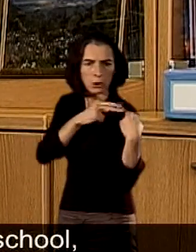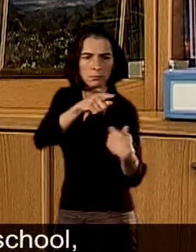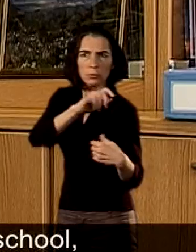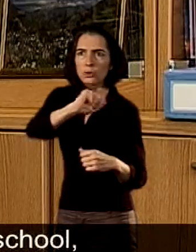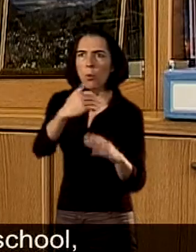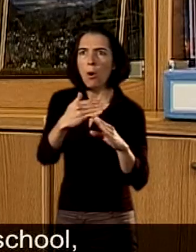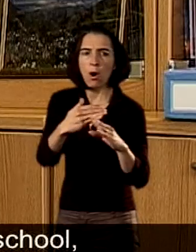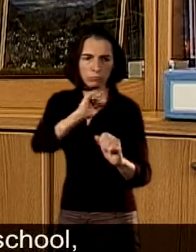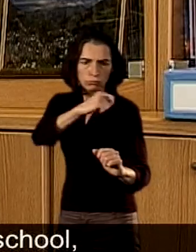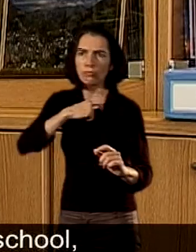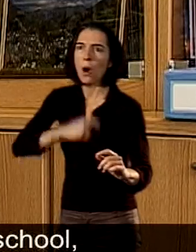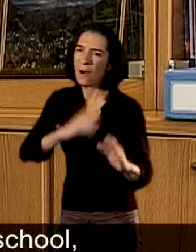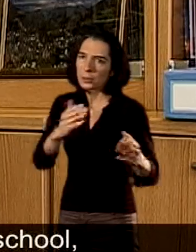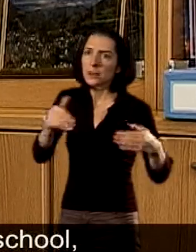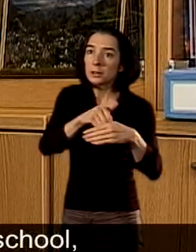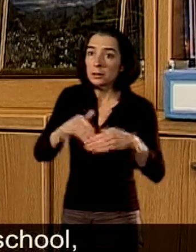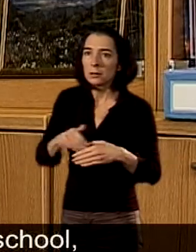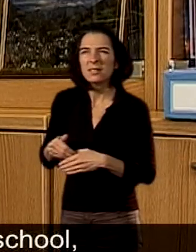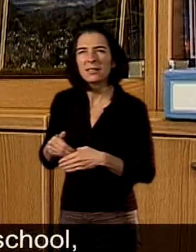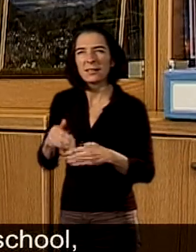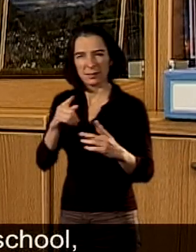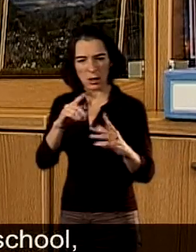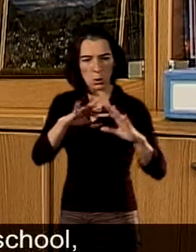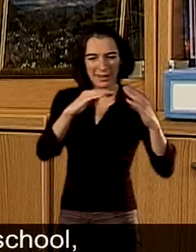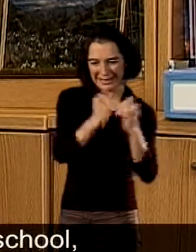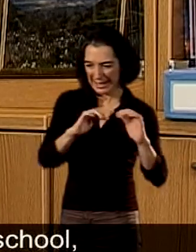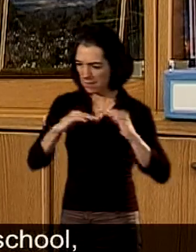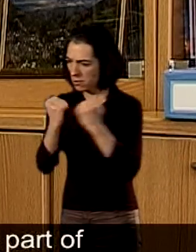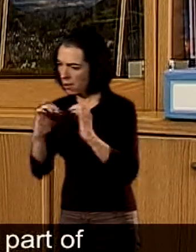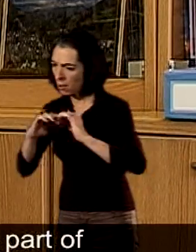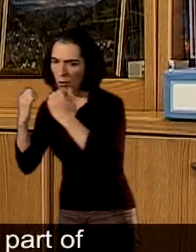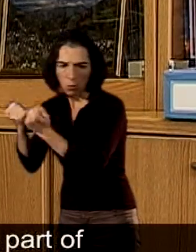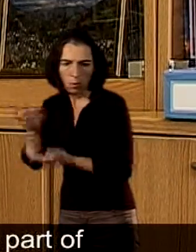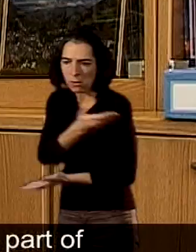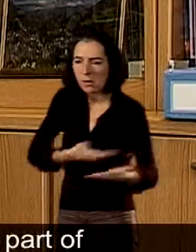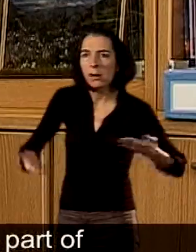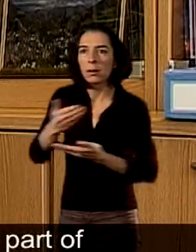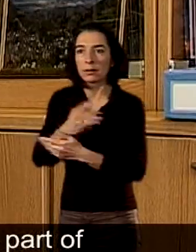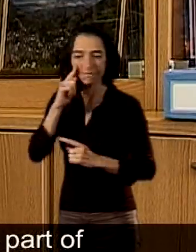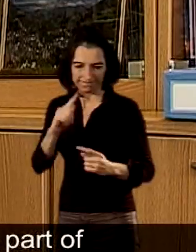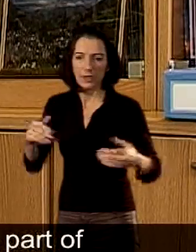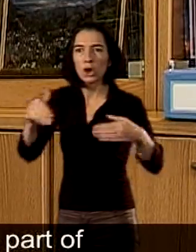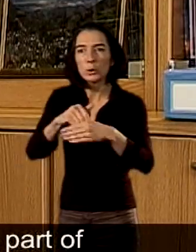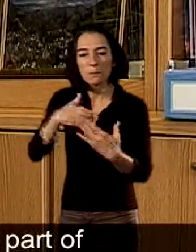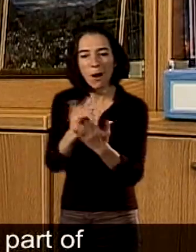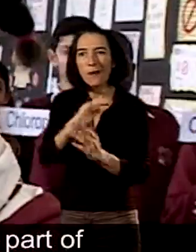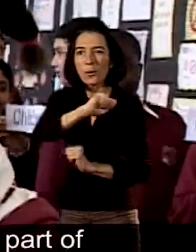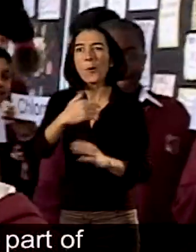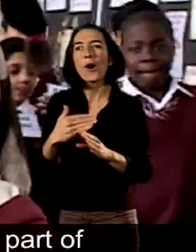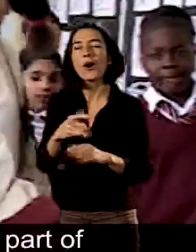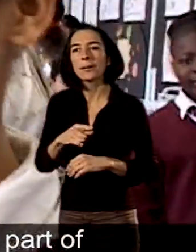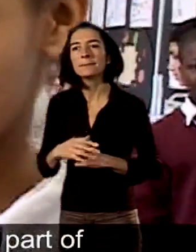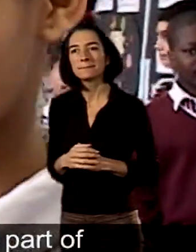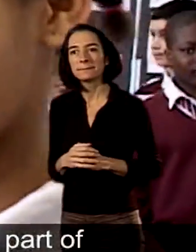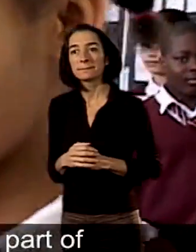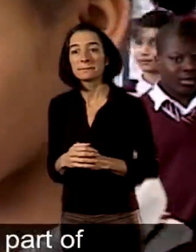leaders, managers in the school, leaders in the school, We've worked very strongly to make sure that they see inclusion as part of their role